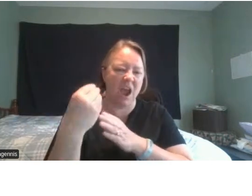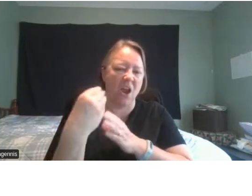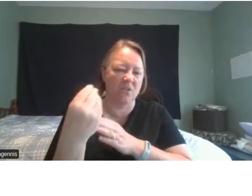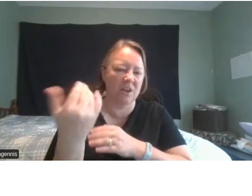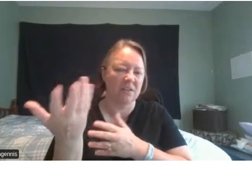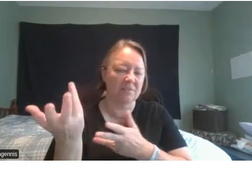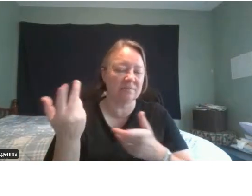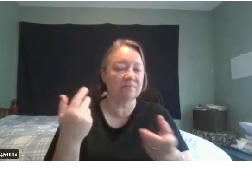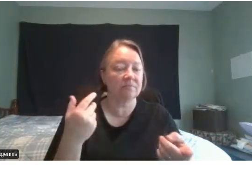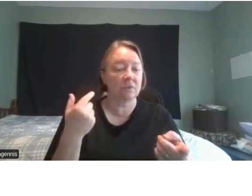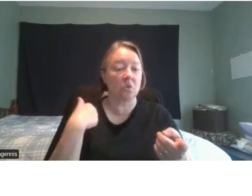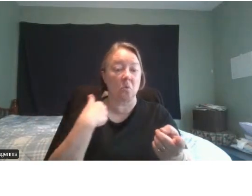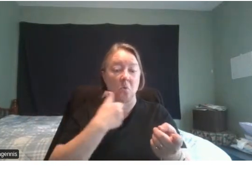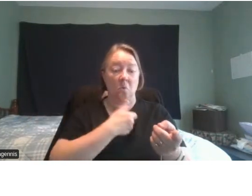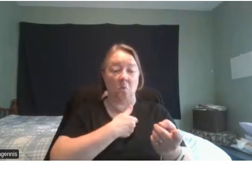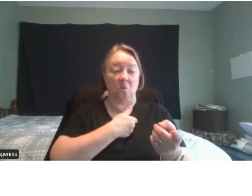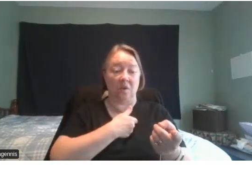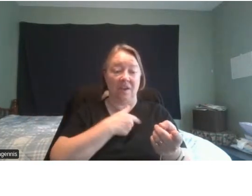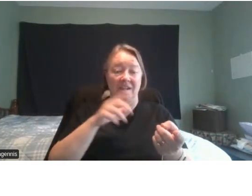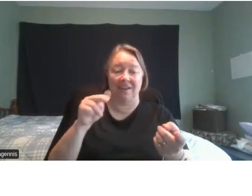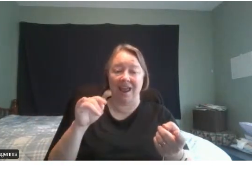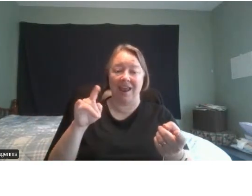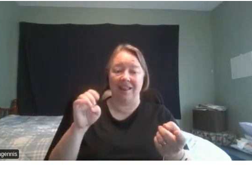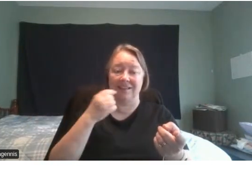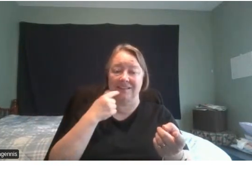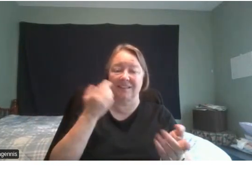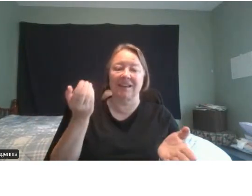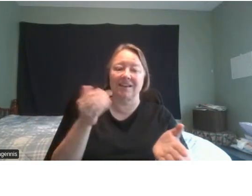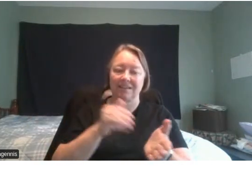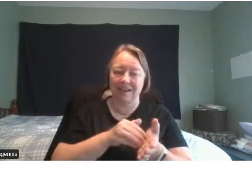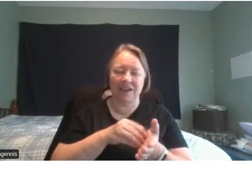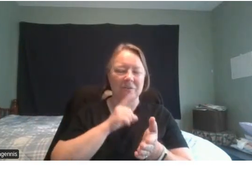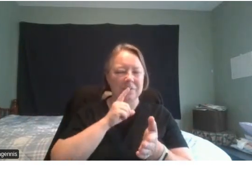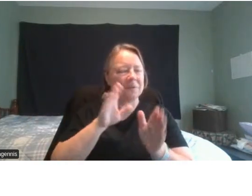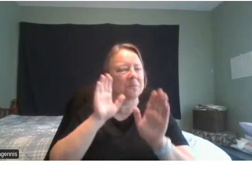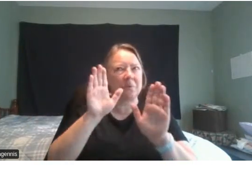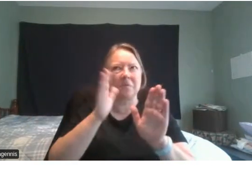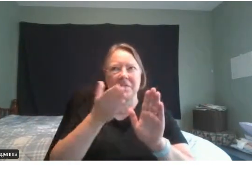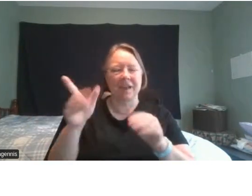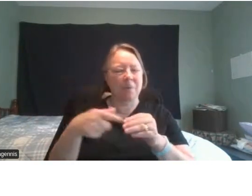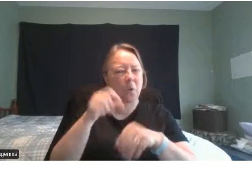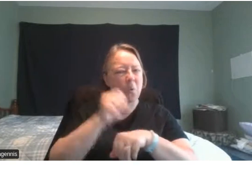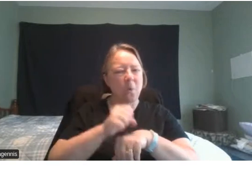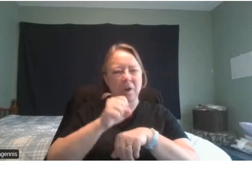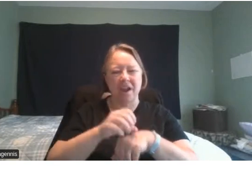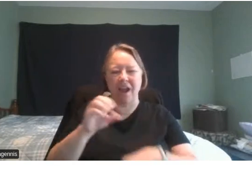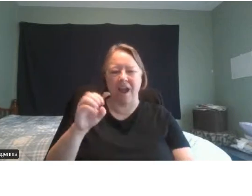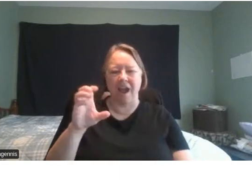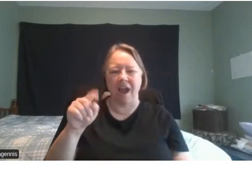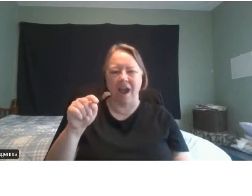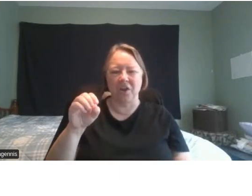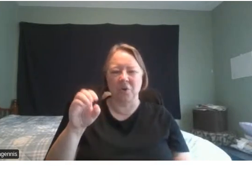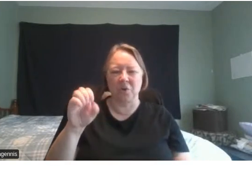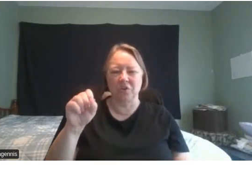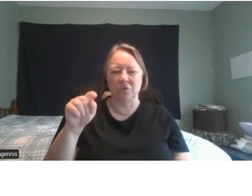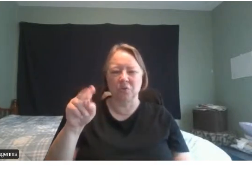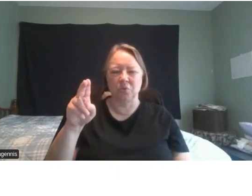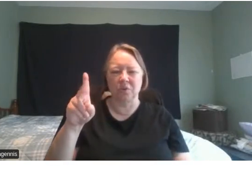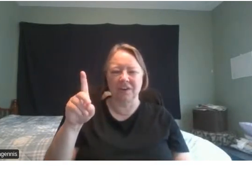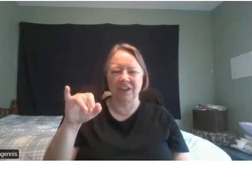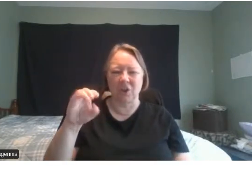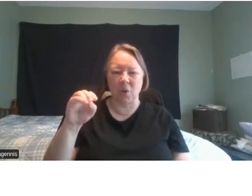Yeah, again, one of the really delightful things about working on OctoStudio has been